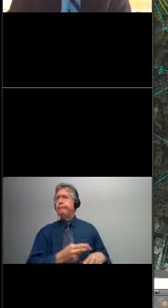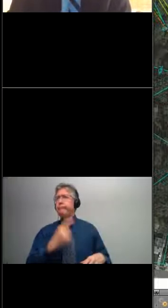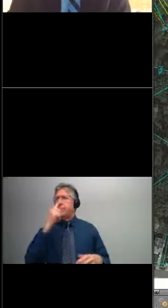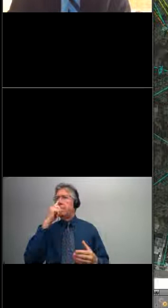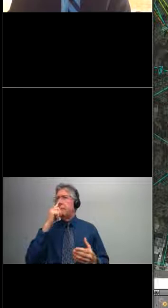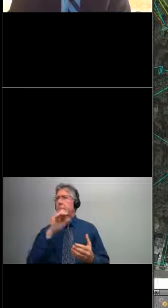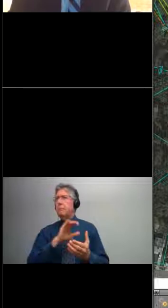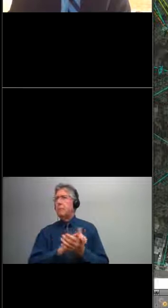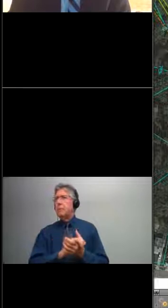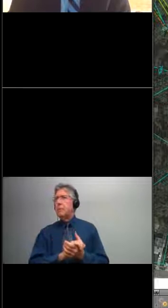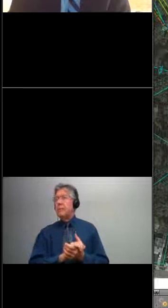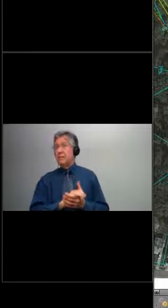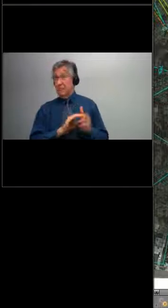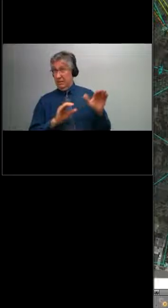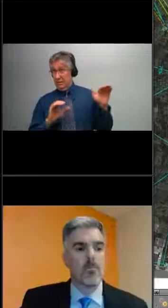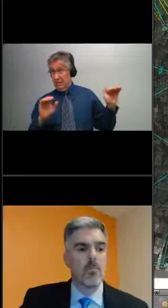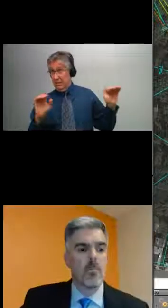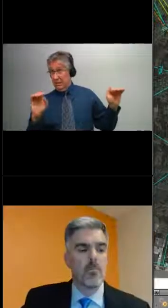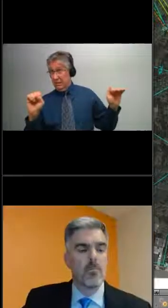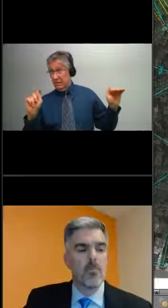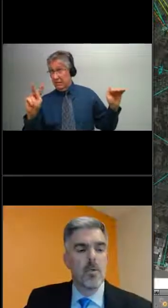don't know if Steve